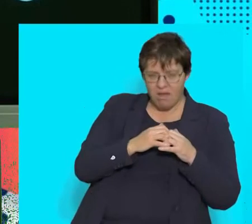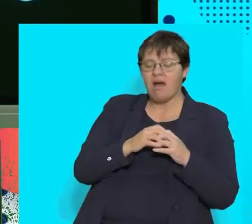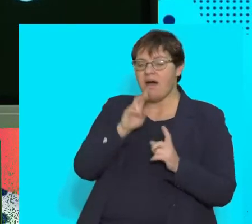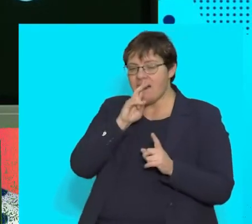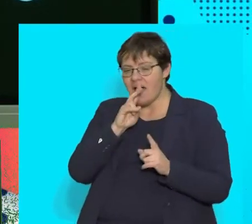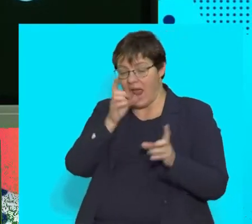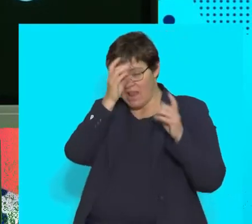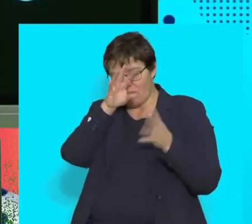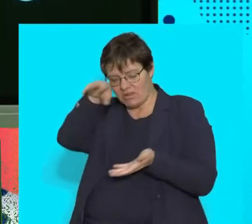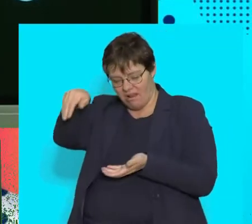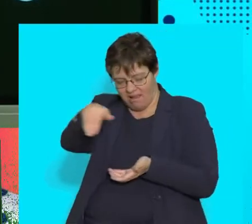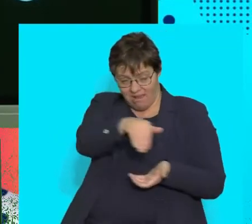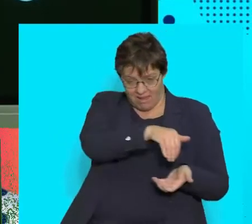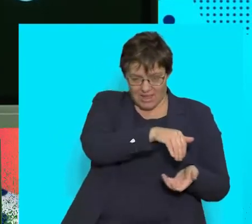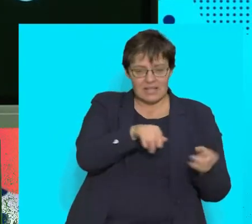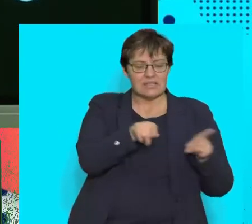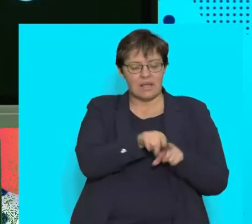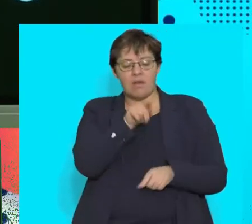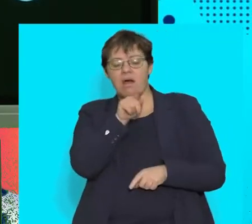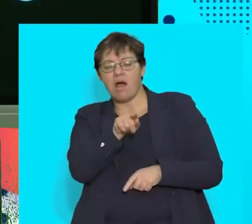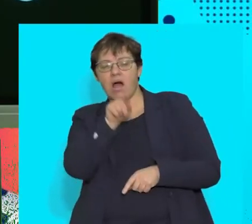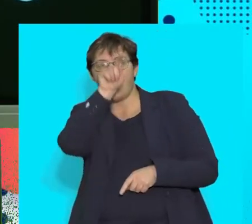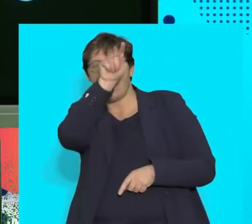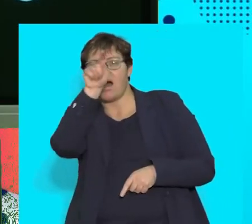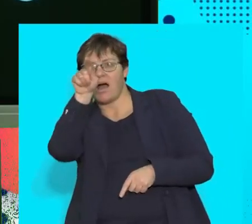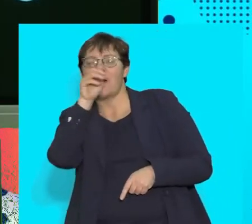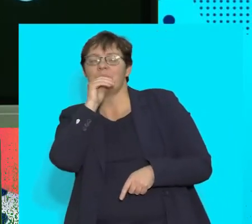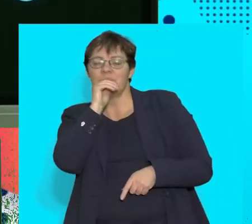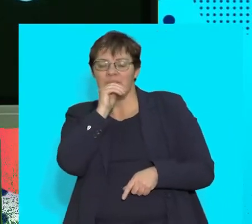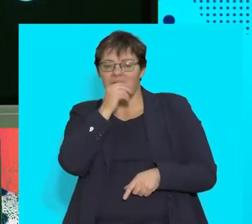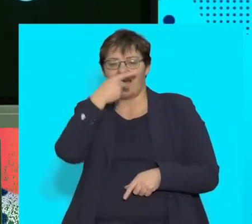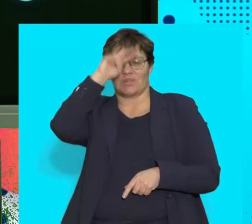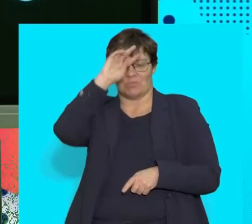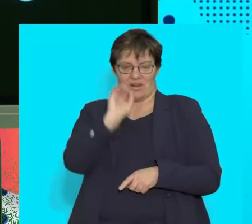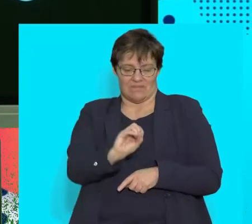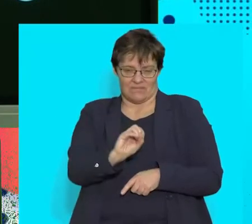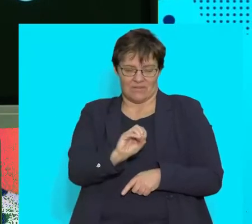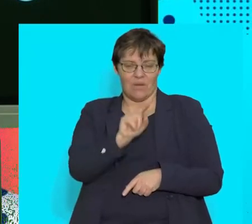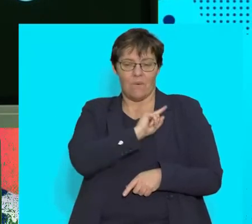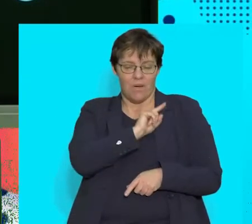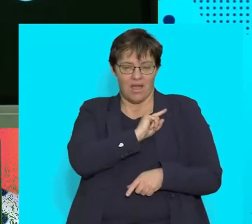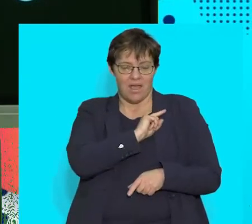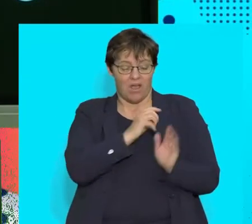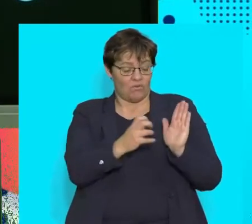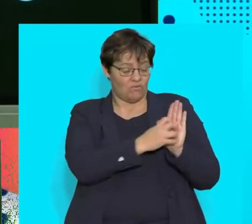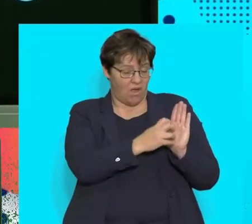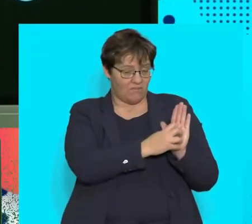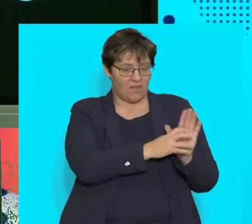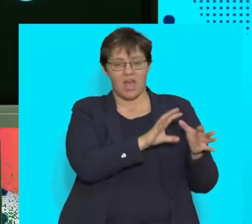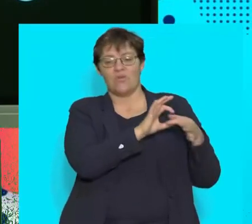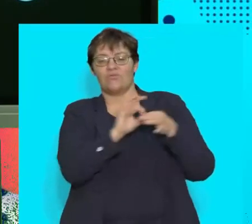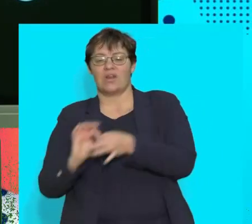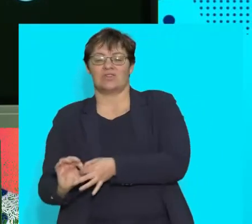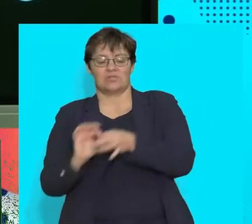them, and also to interpret the features of the graphs so we can have a link between the graphs and the relationships that we're